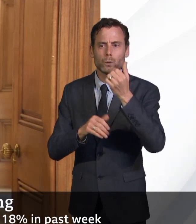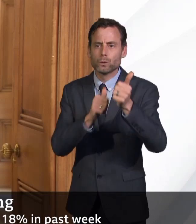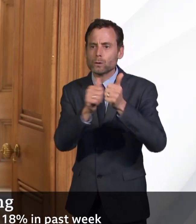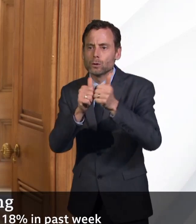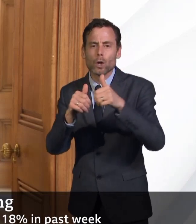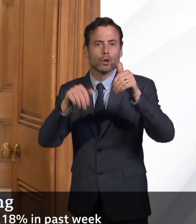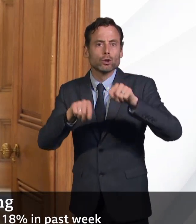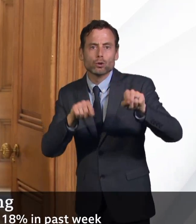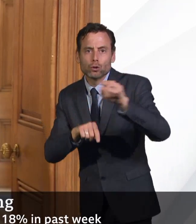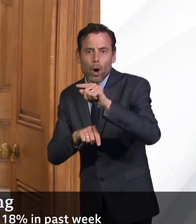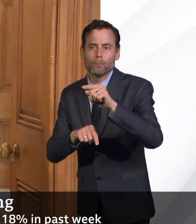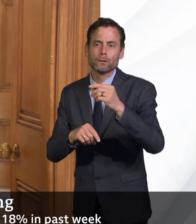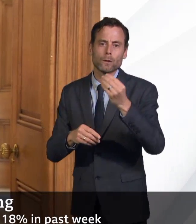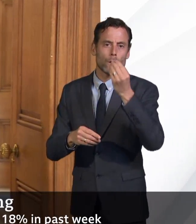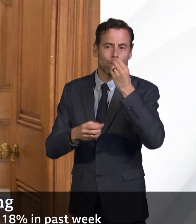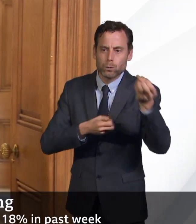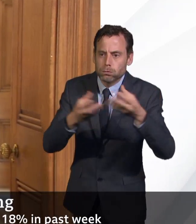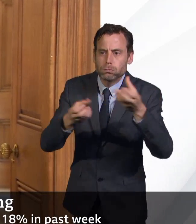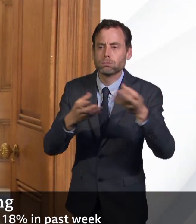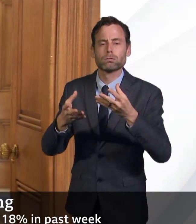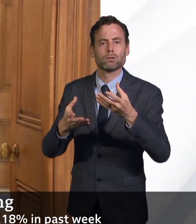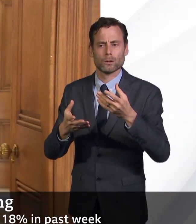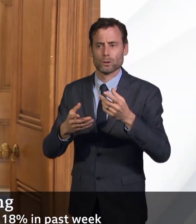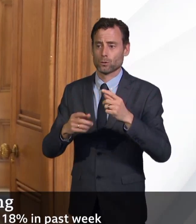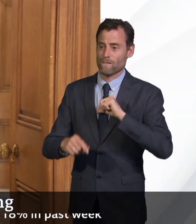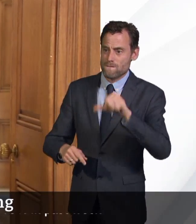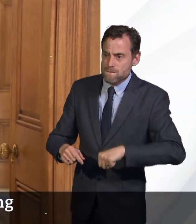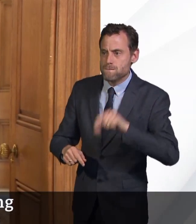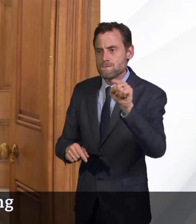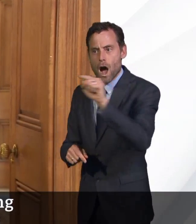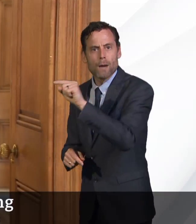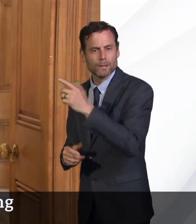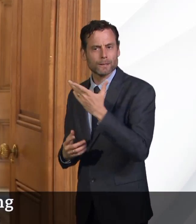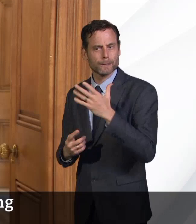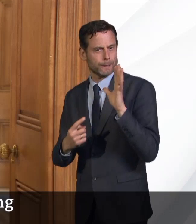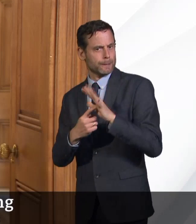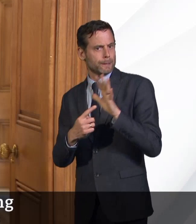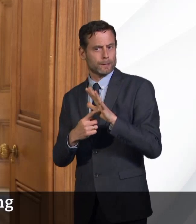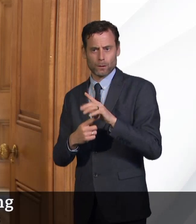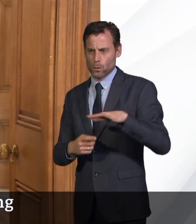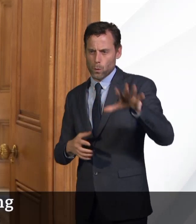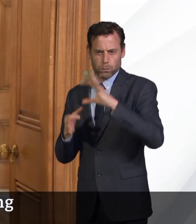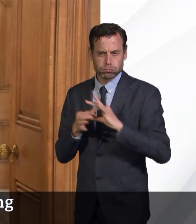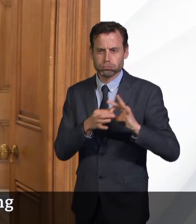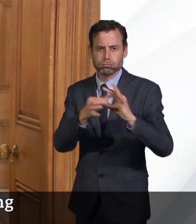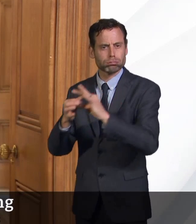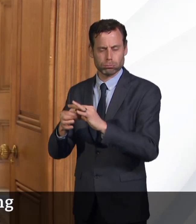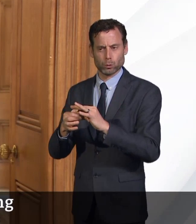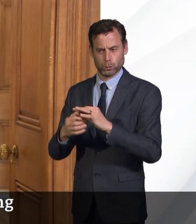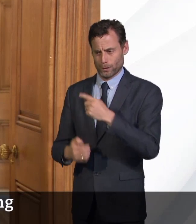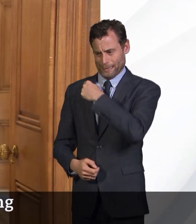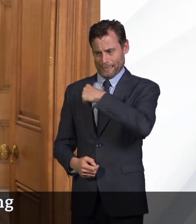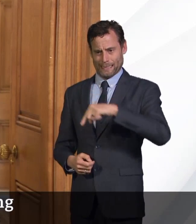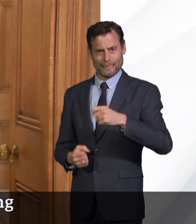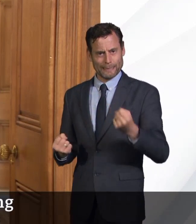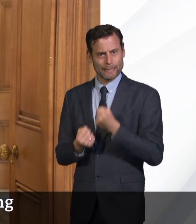supermarkets and food manufacturers right through to farmers. There's really been quite an extraordinary effort over the last couple of